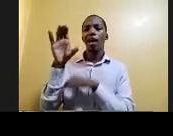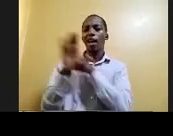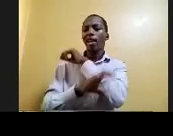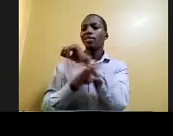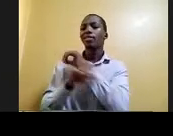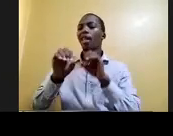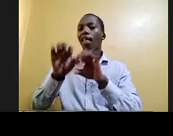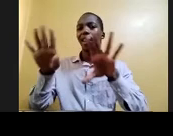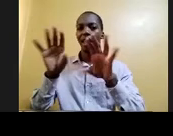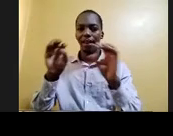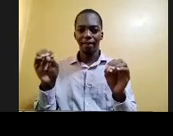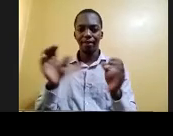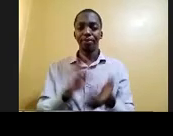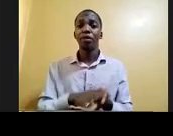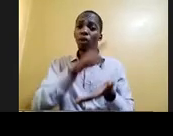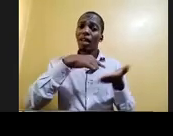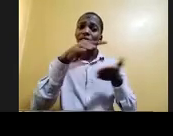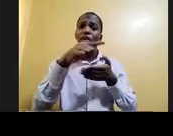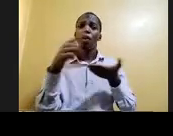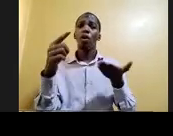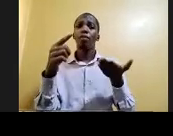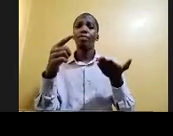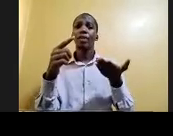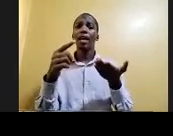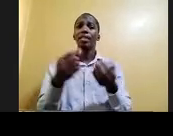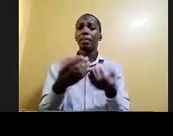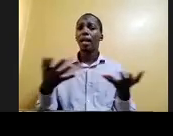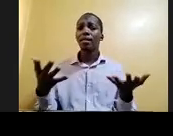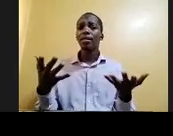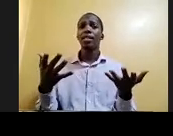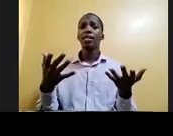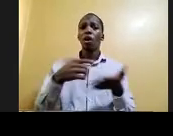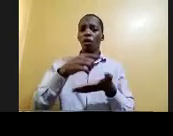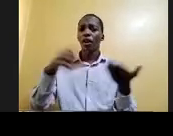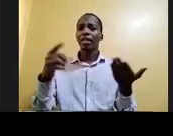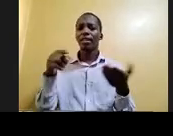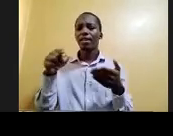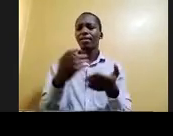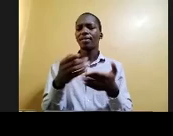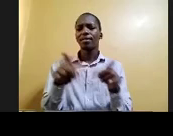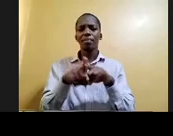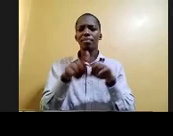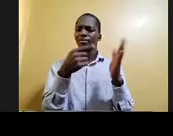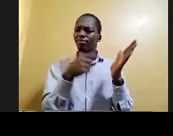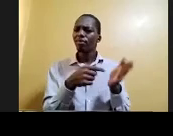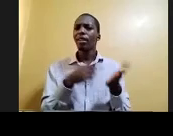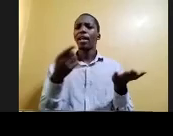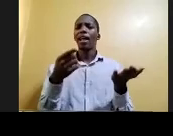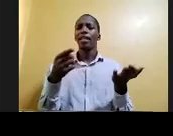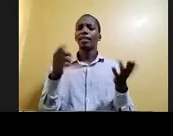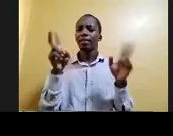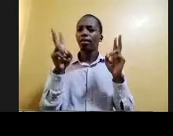Authorisation of products and substances, that has been mentioned, and it is one of the issues that we feel is going to be